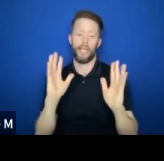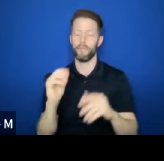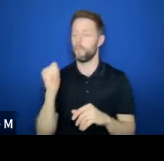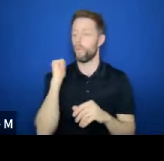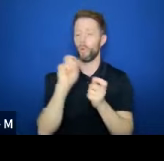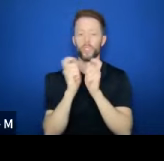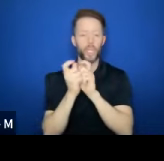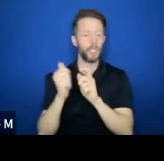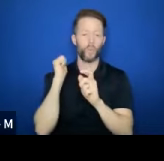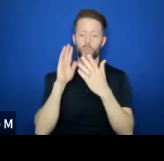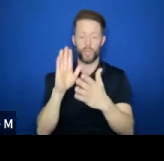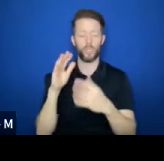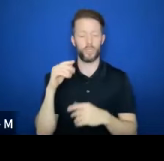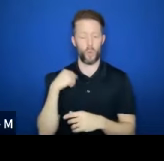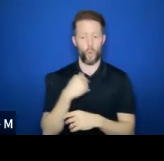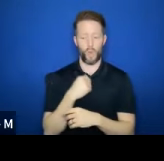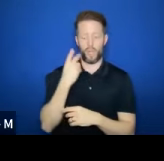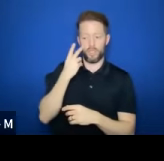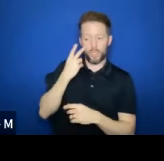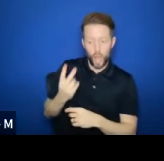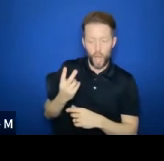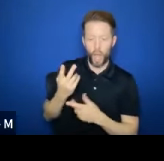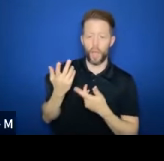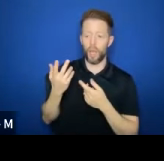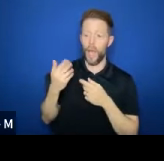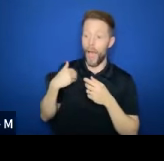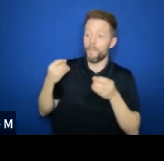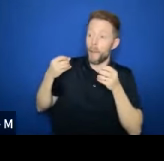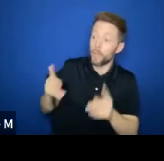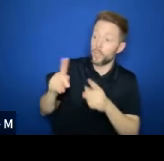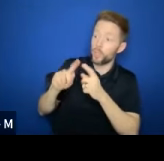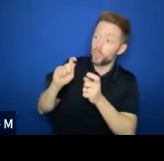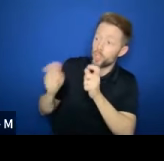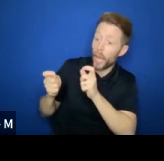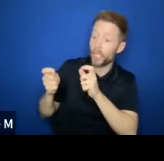those. And so we saw a denial, a refusal to really remake democracy in the image of